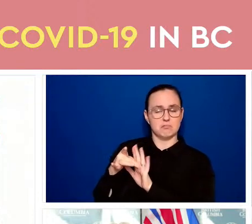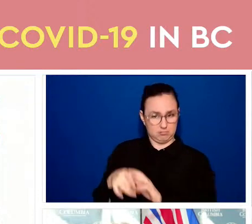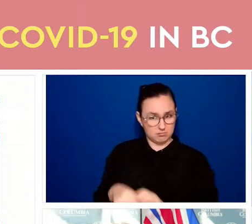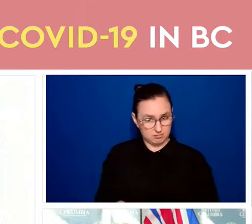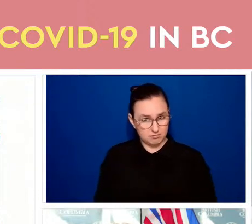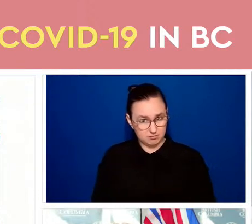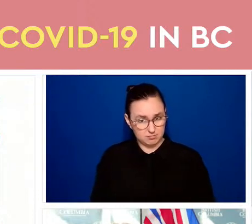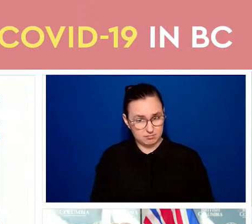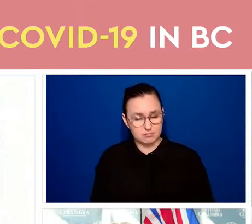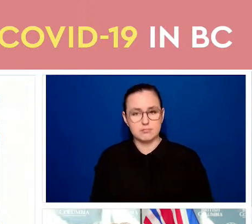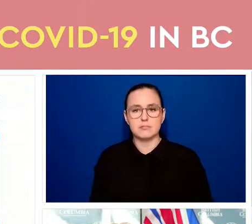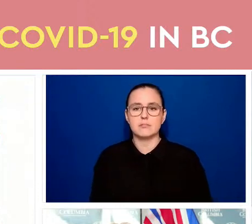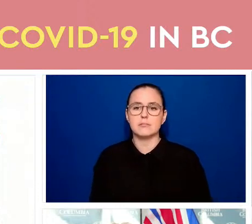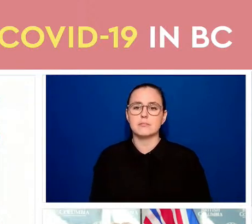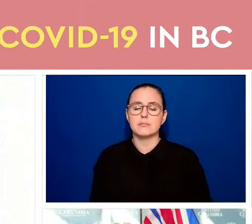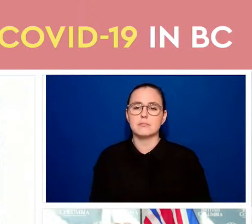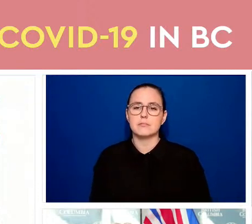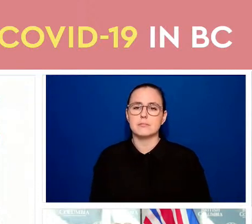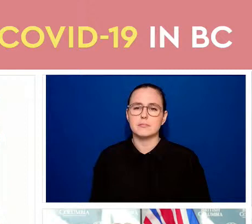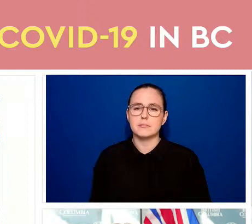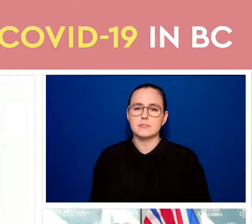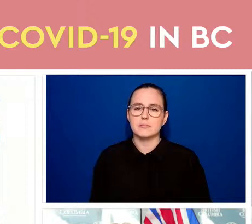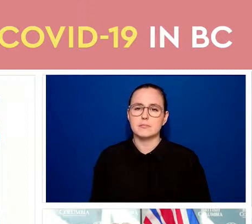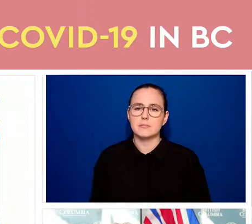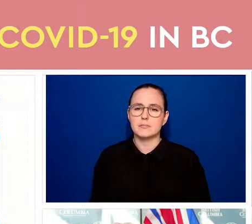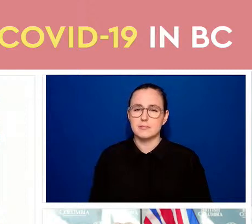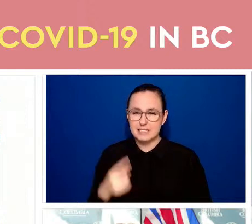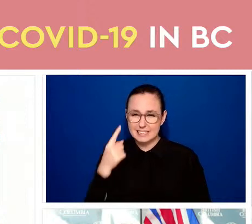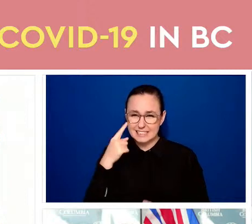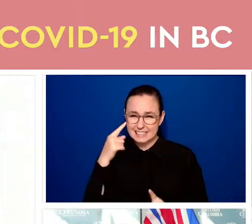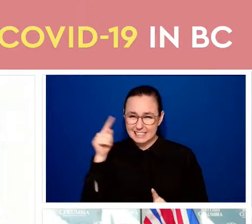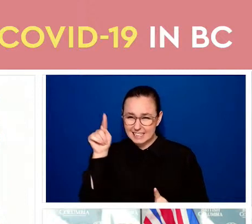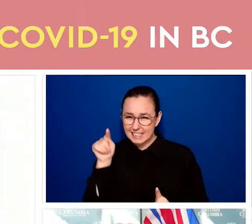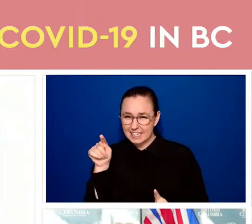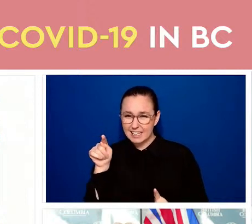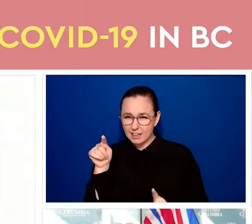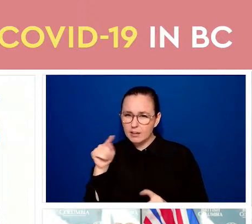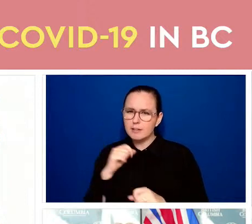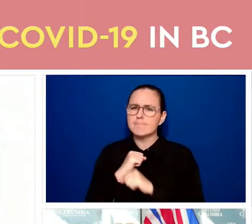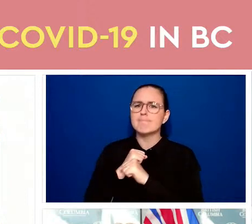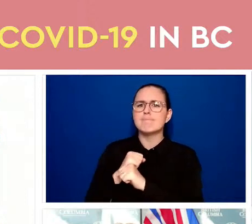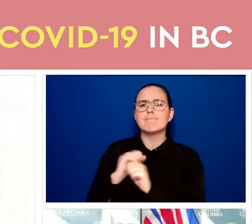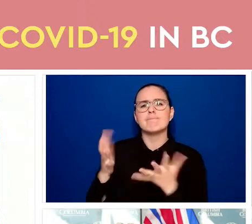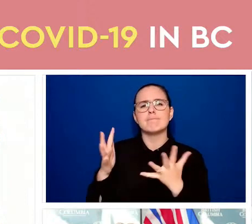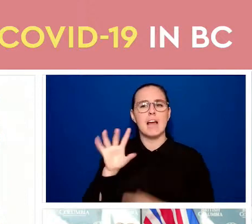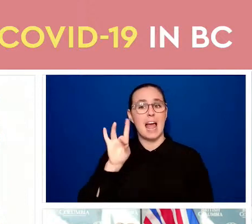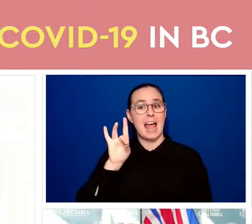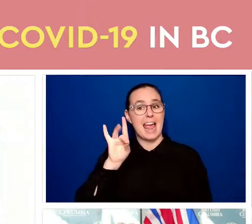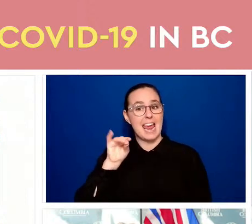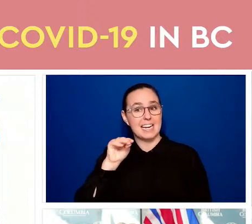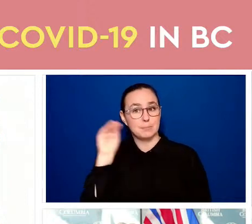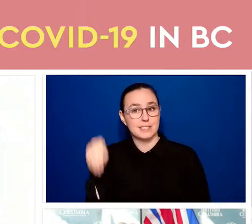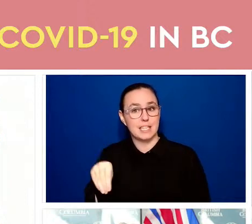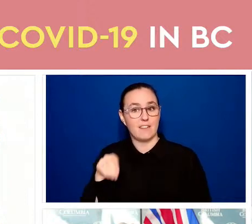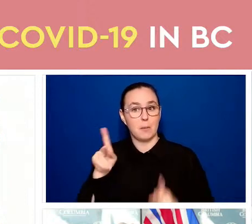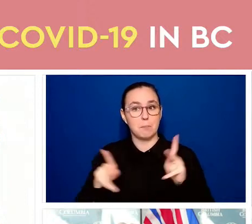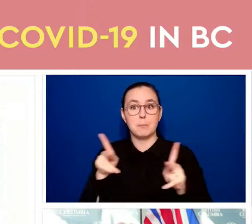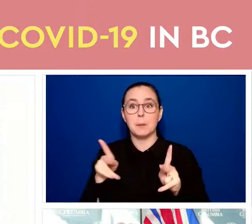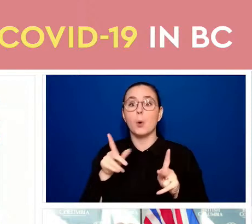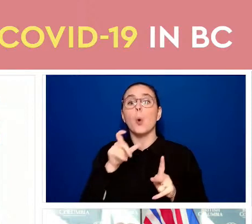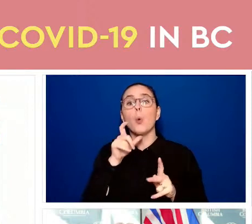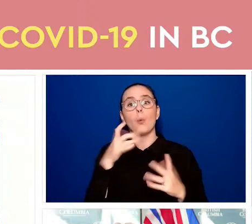slightly decreased protection, about 80% with the people who received 2 doses